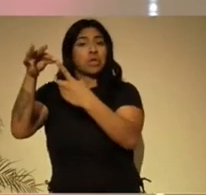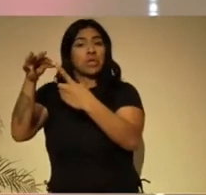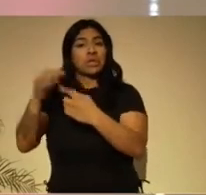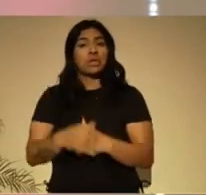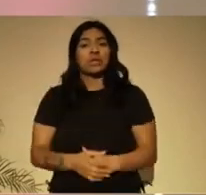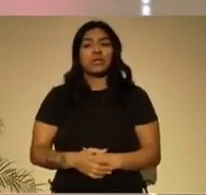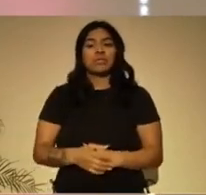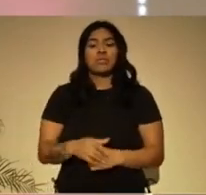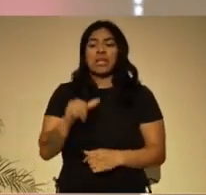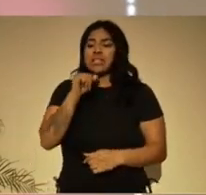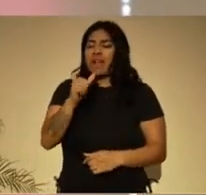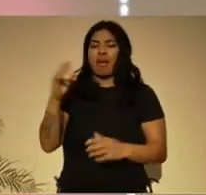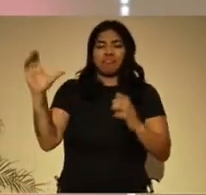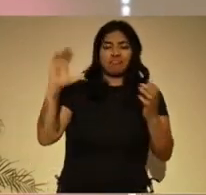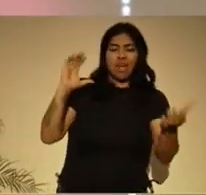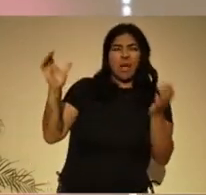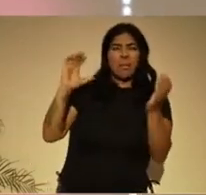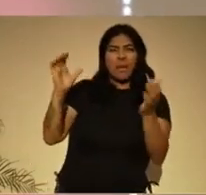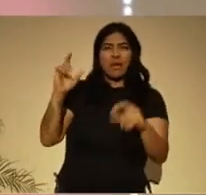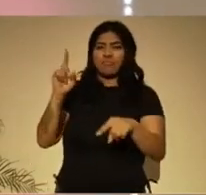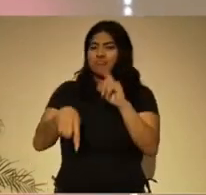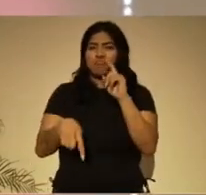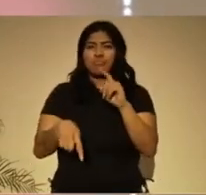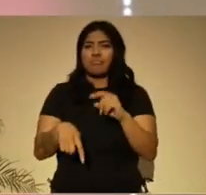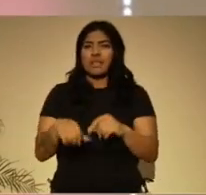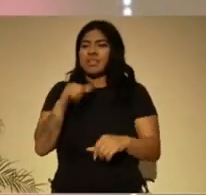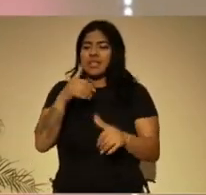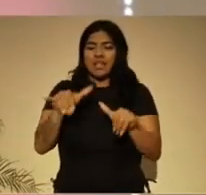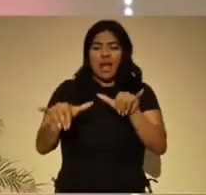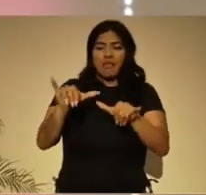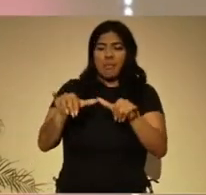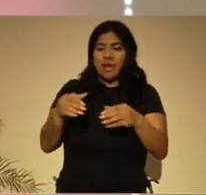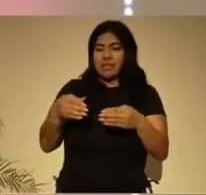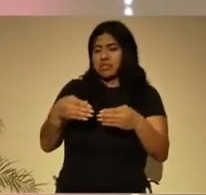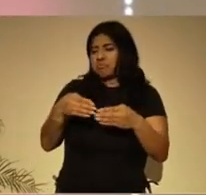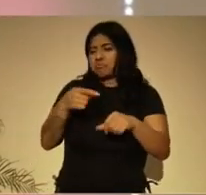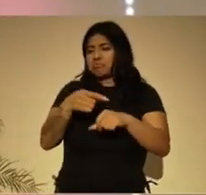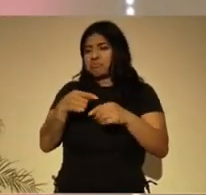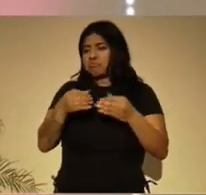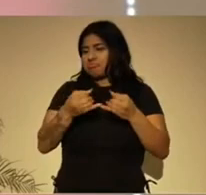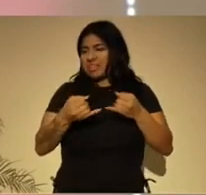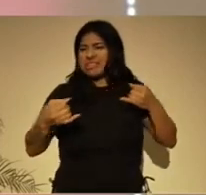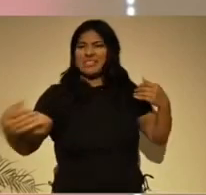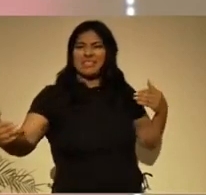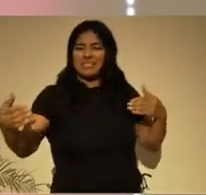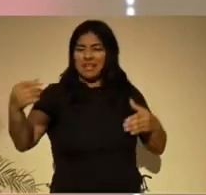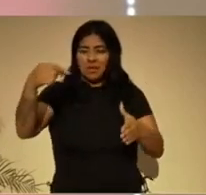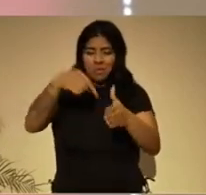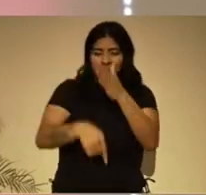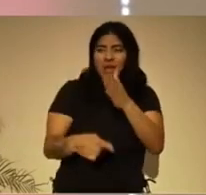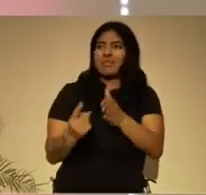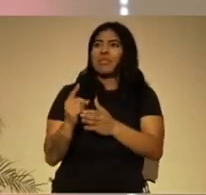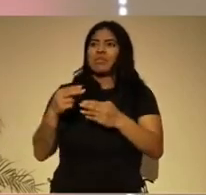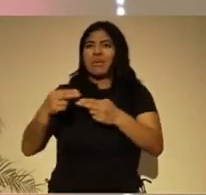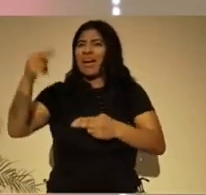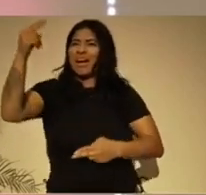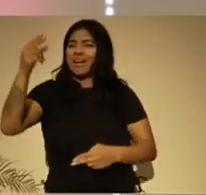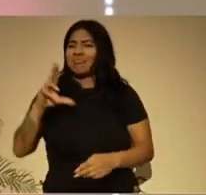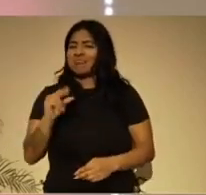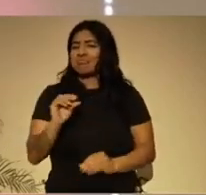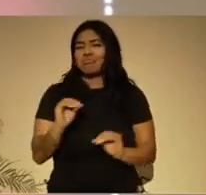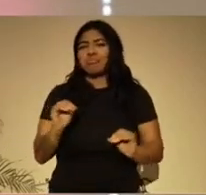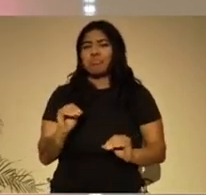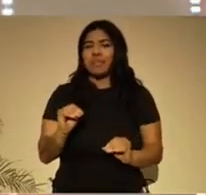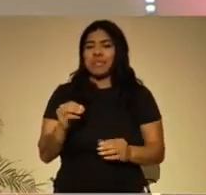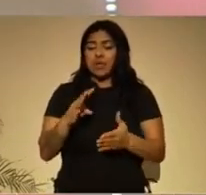It is incomparable. It has no measurable length or breadth or depth nor height. And so in